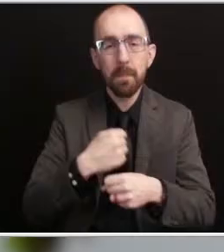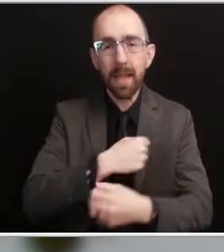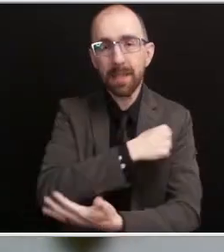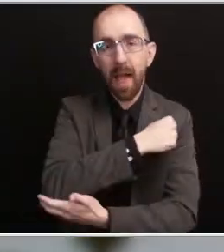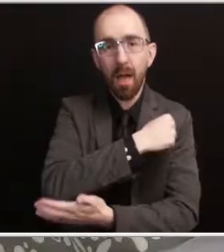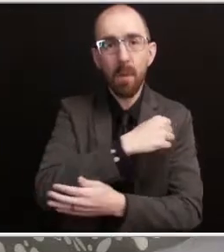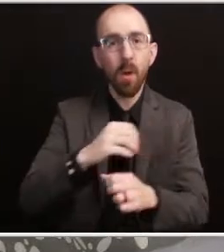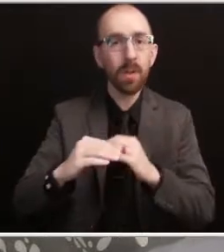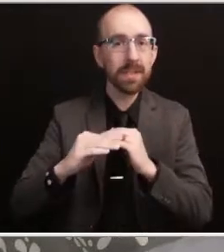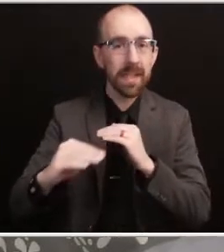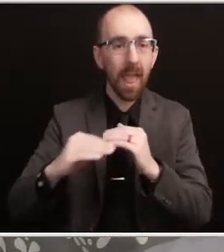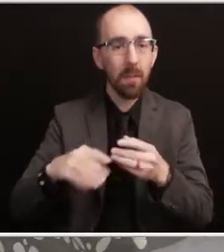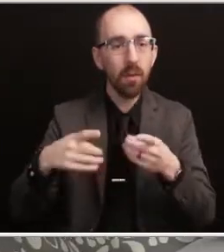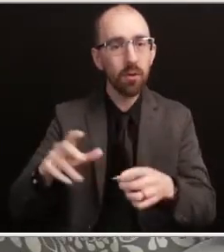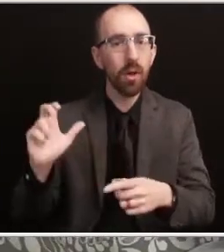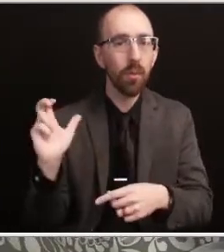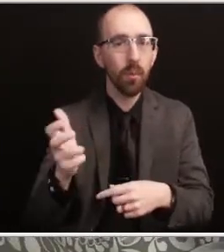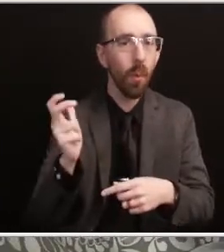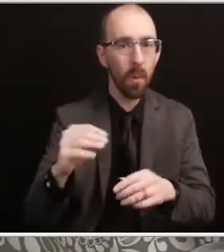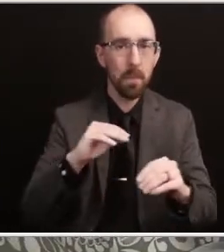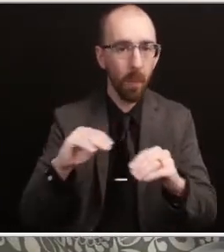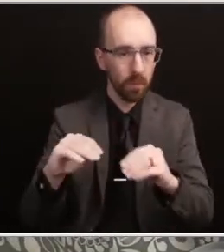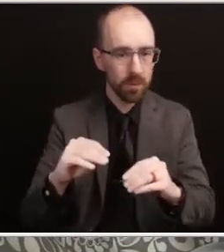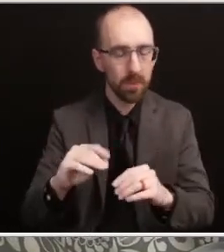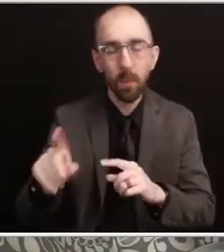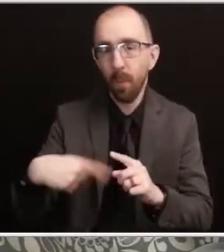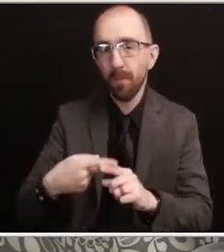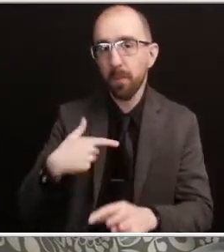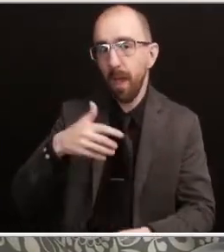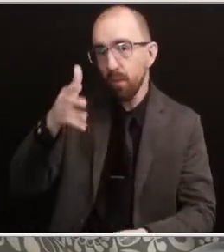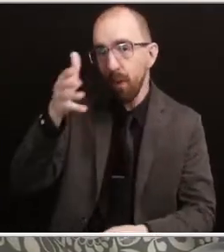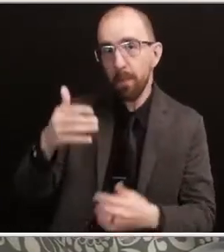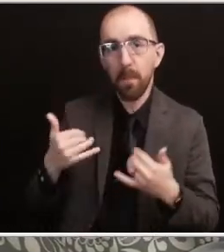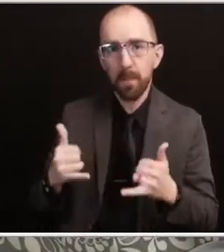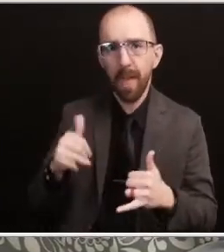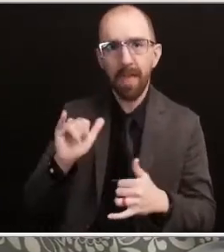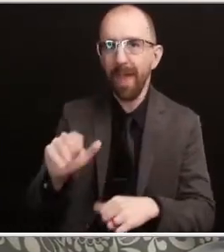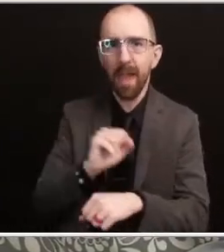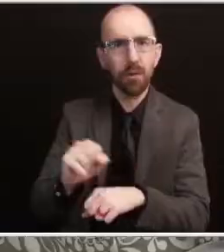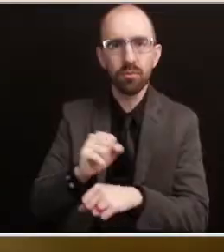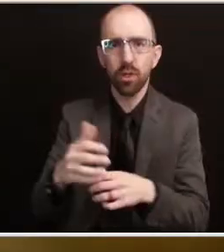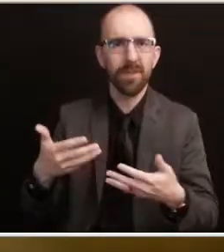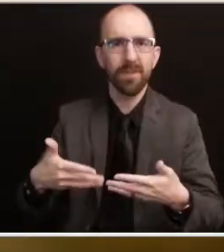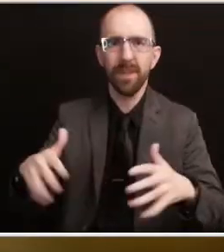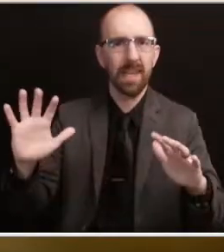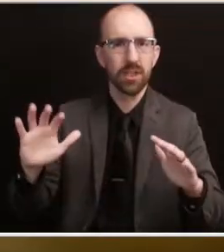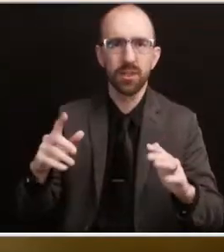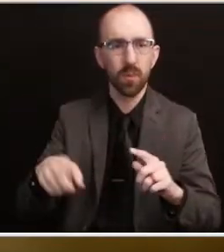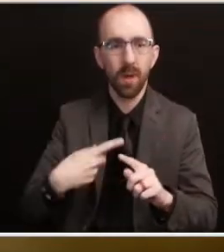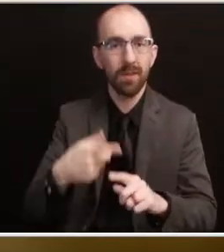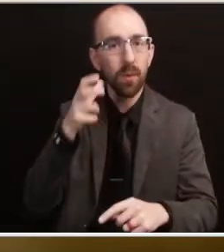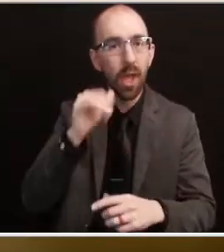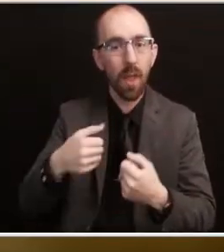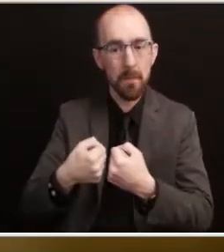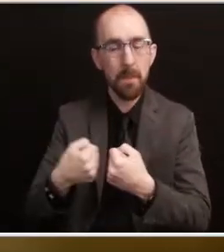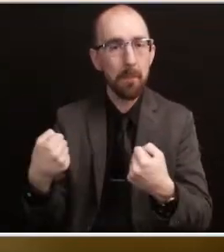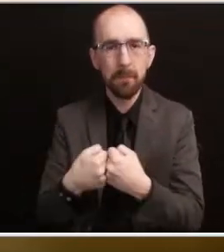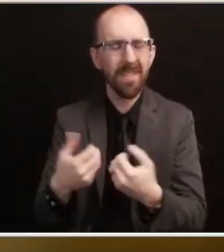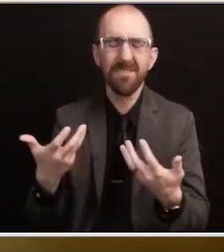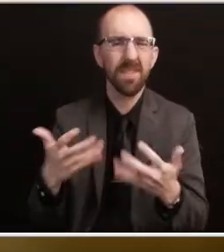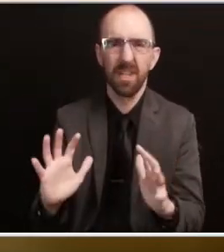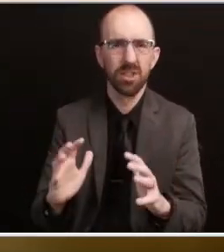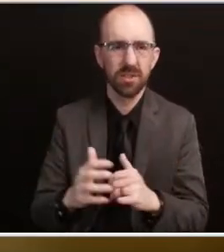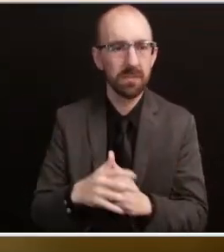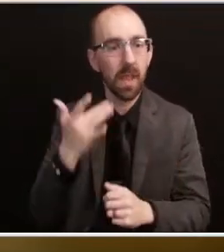throwing motions. Then when my grandpa used to play, that's career ending. Like, you're done the second that you hear that. Luckily for Daniel, times have